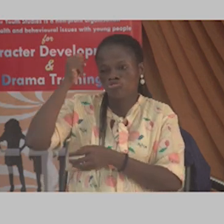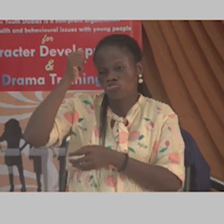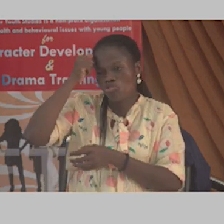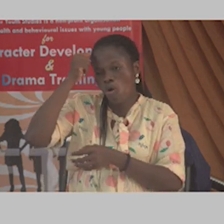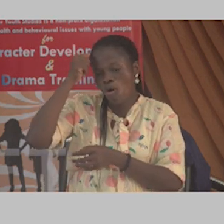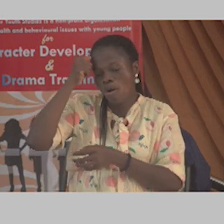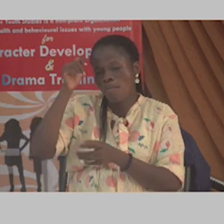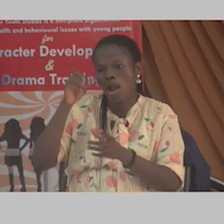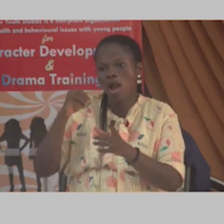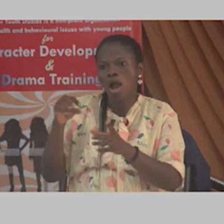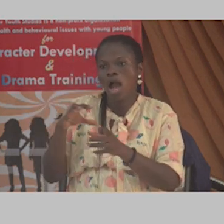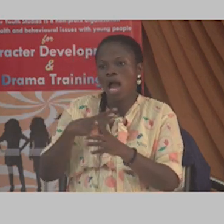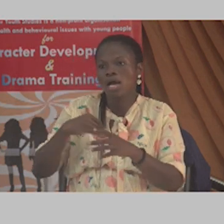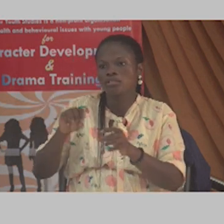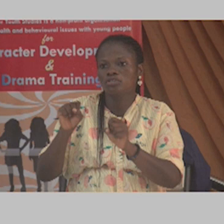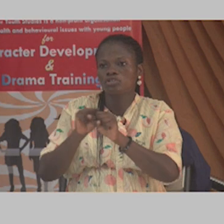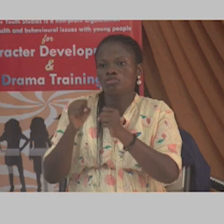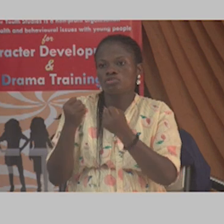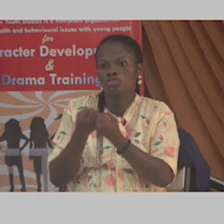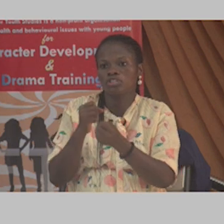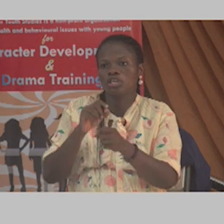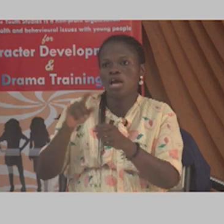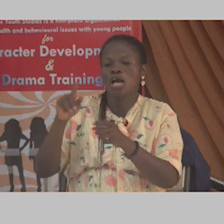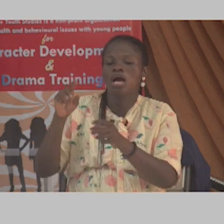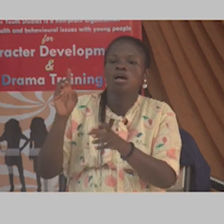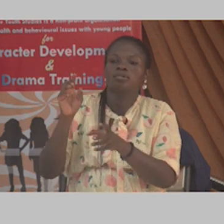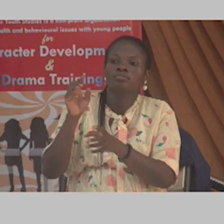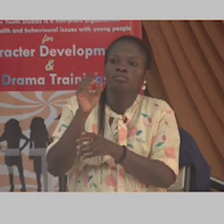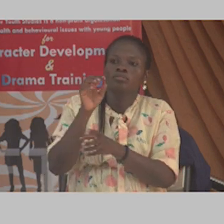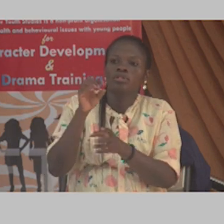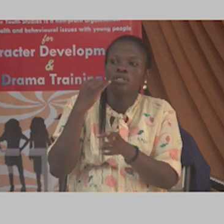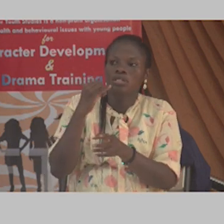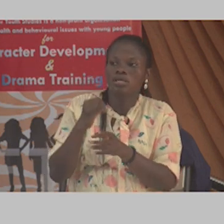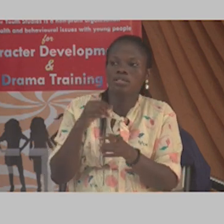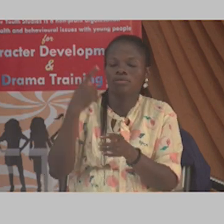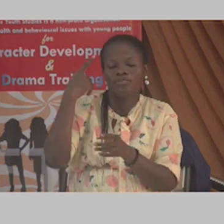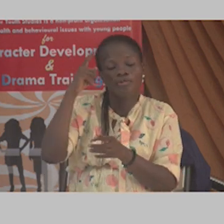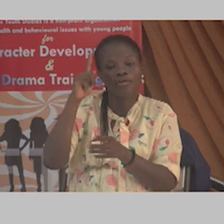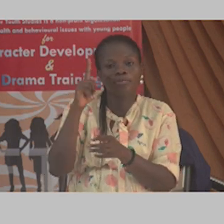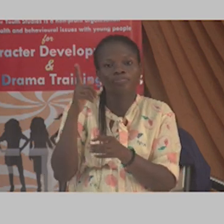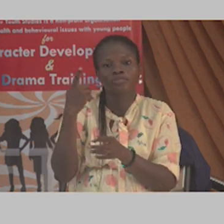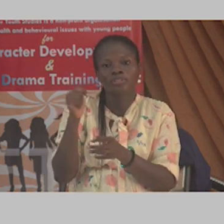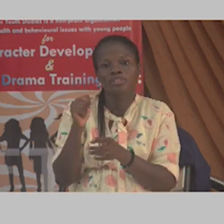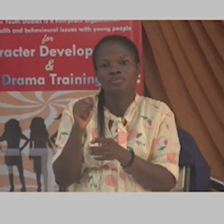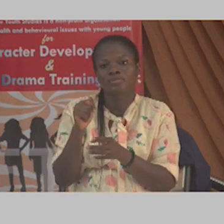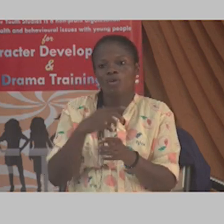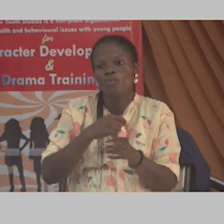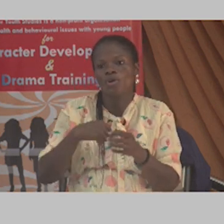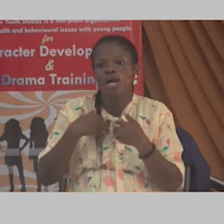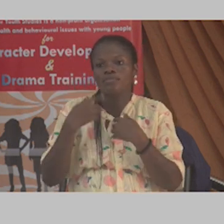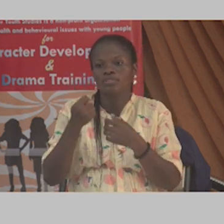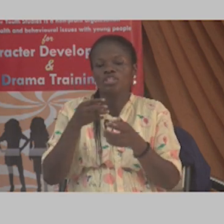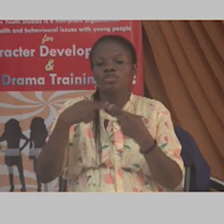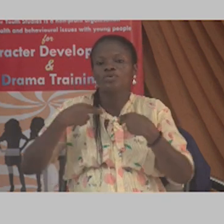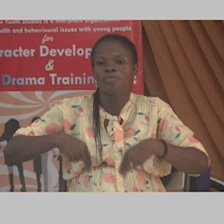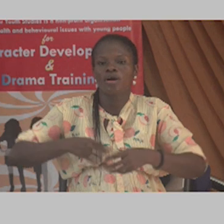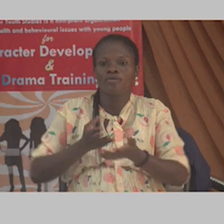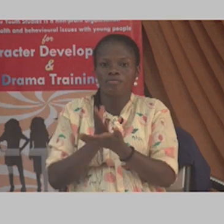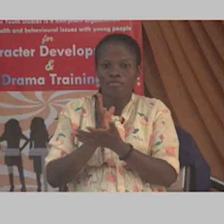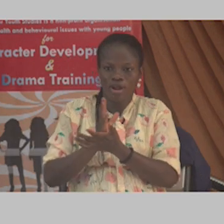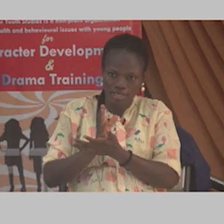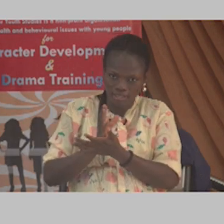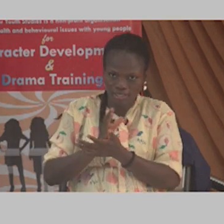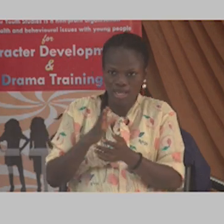views disability as being caused by the way society is organized. And then we have human rights model. Of